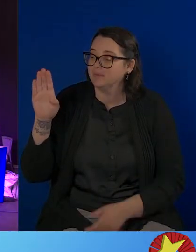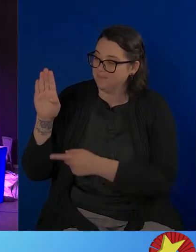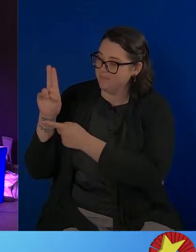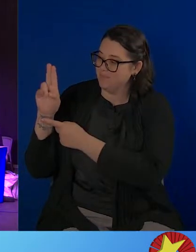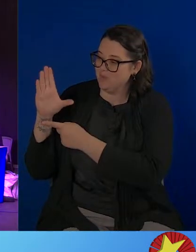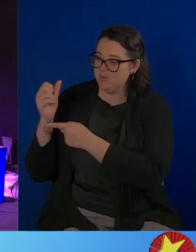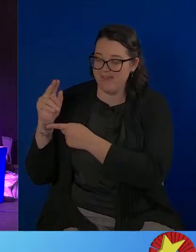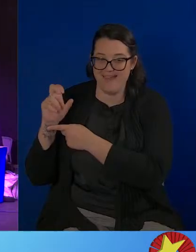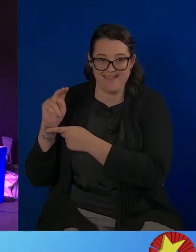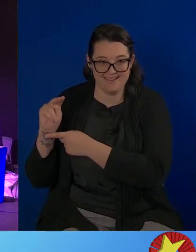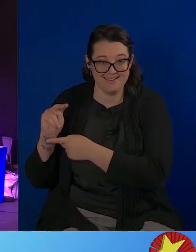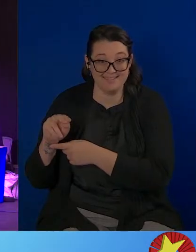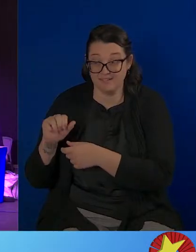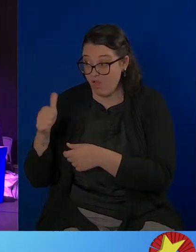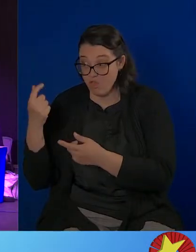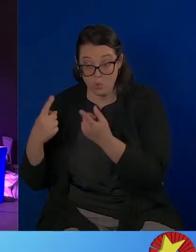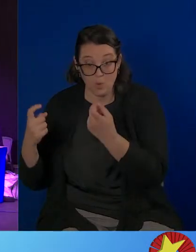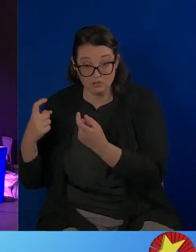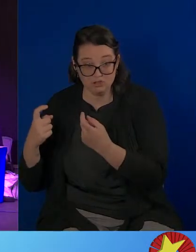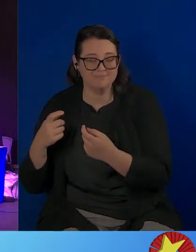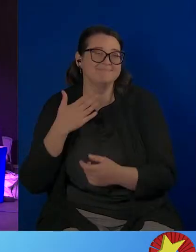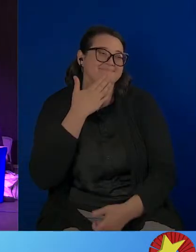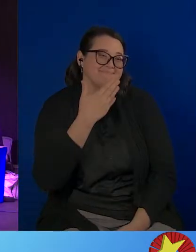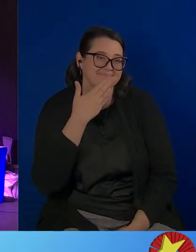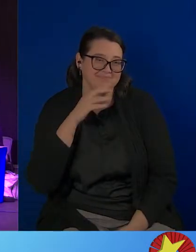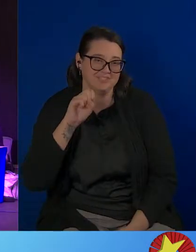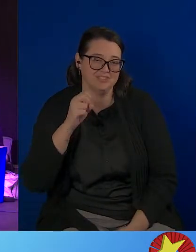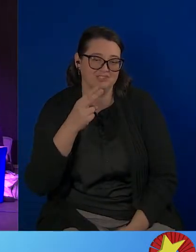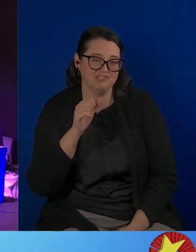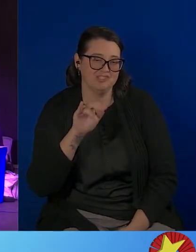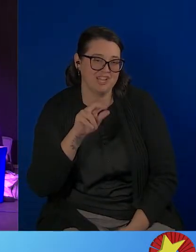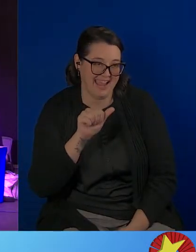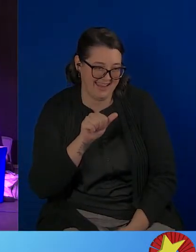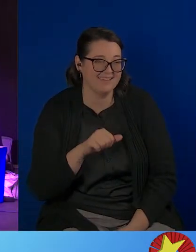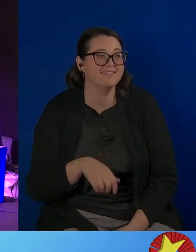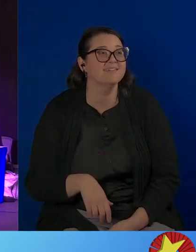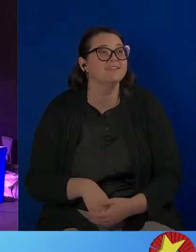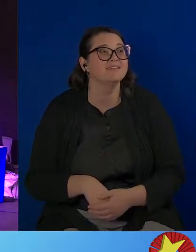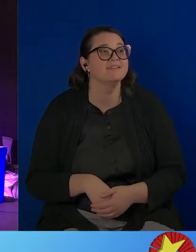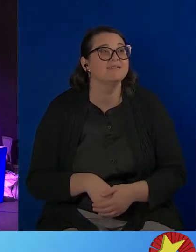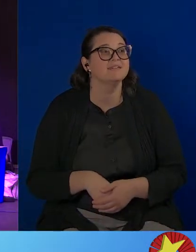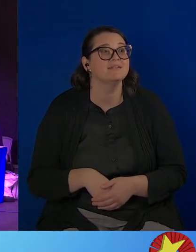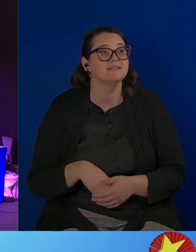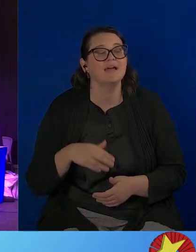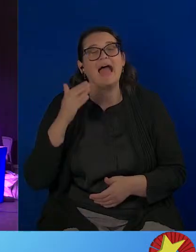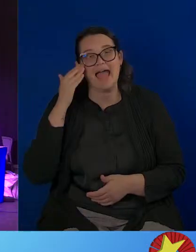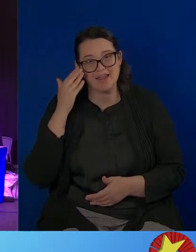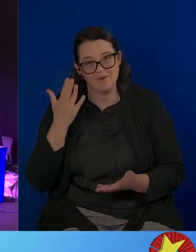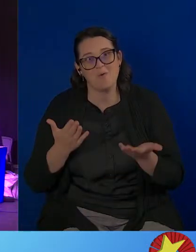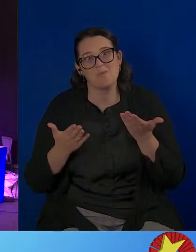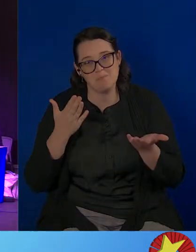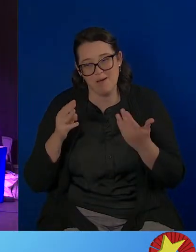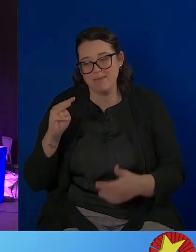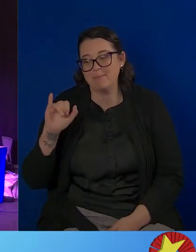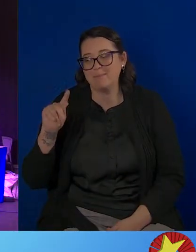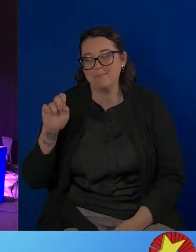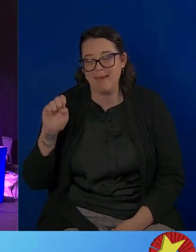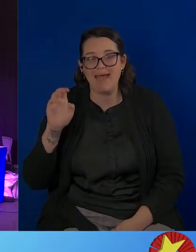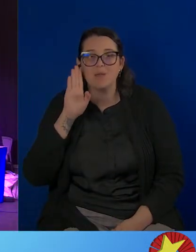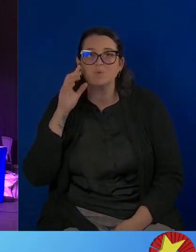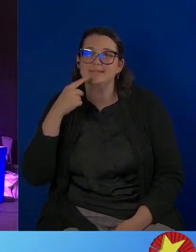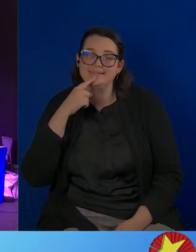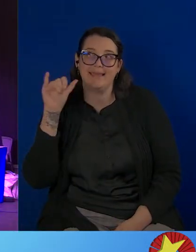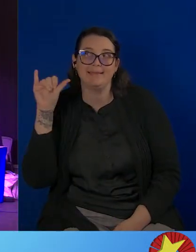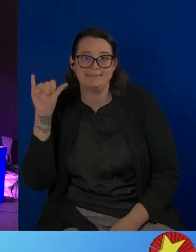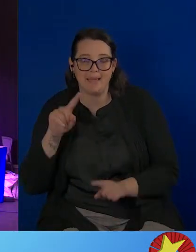Shayna, thank you. And I know that Mike Gordon would probably make the same plug, but I'm going to make it. I just sat on my first